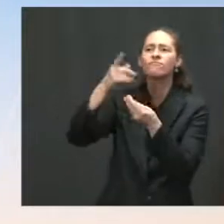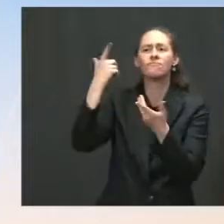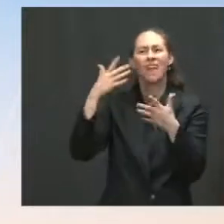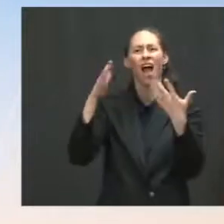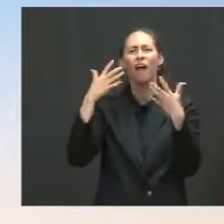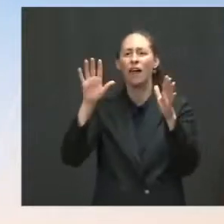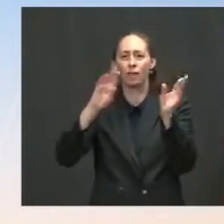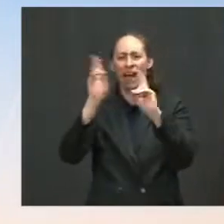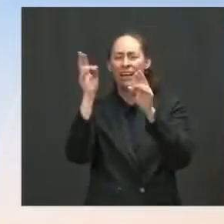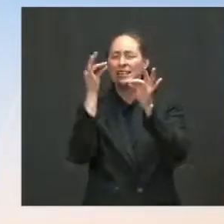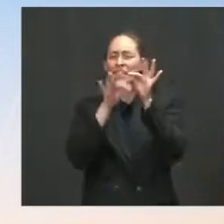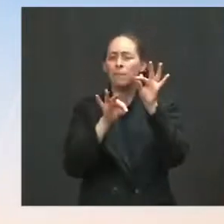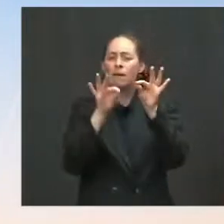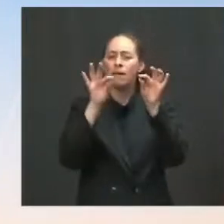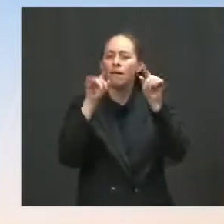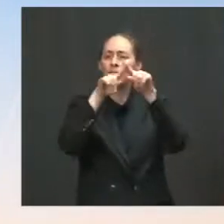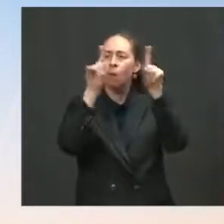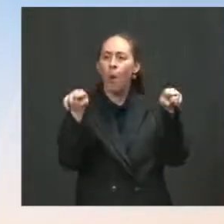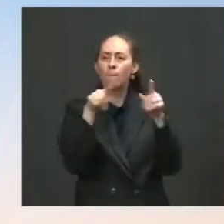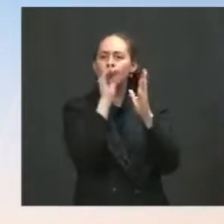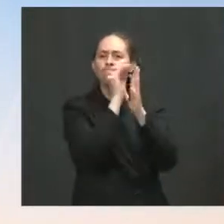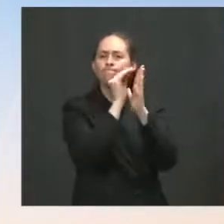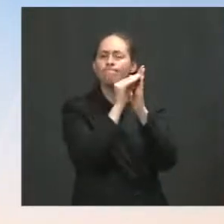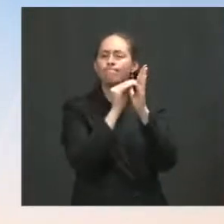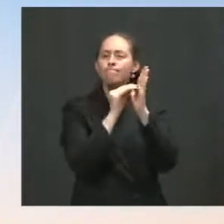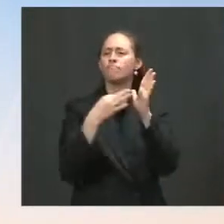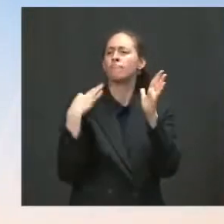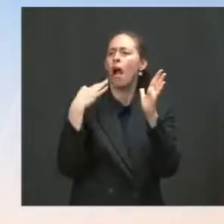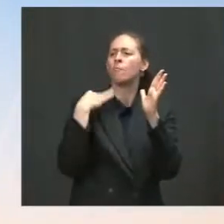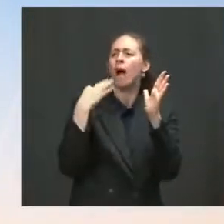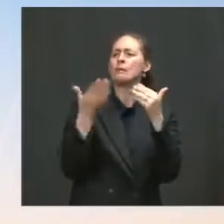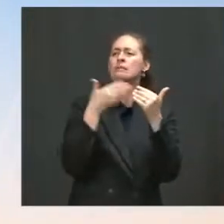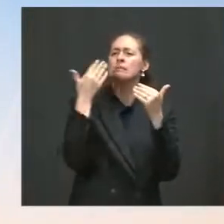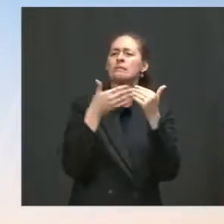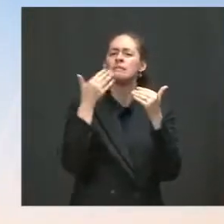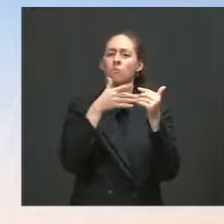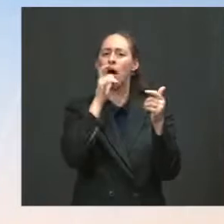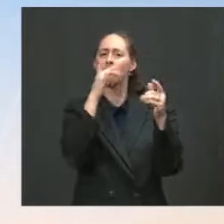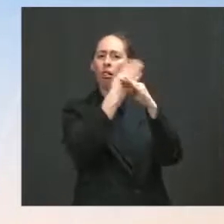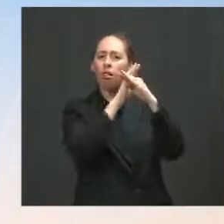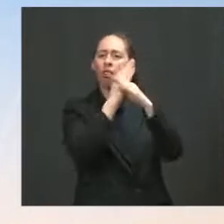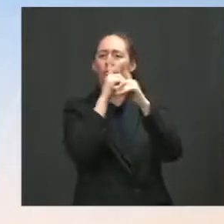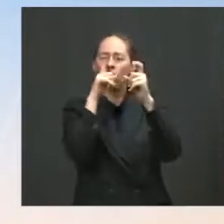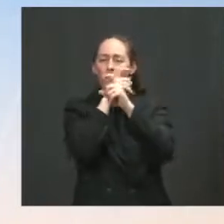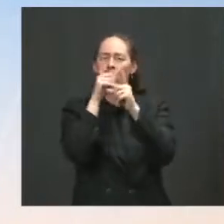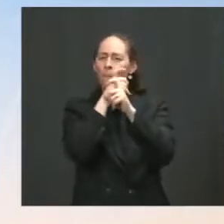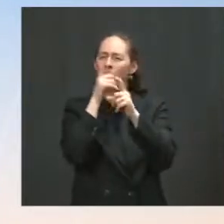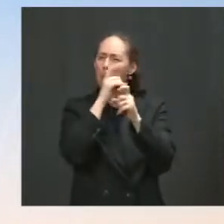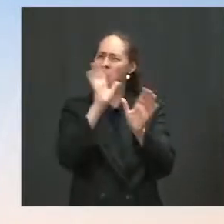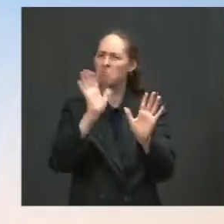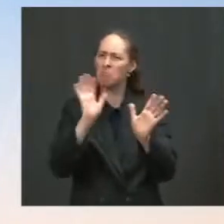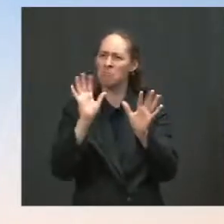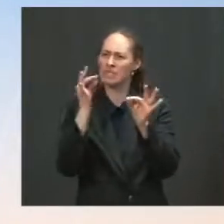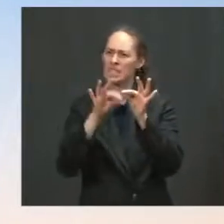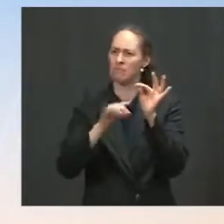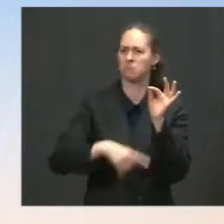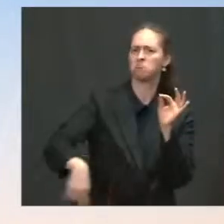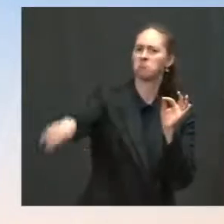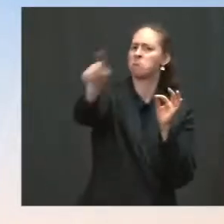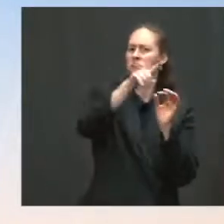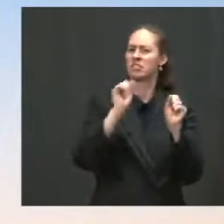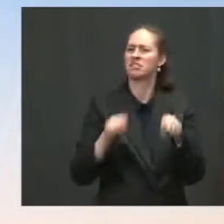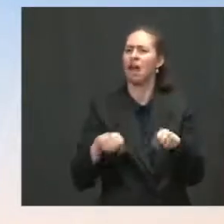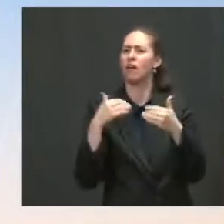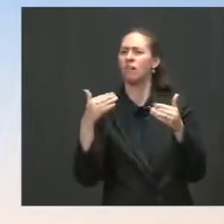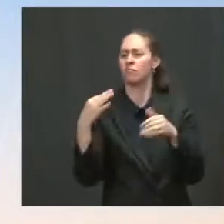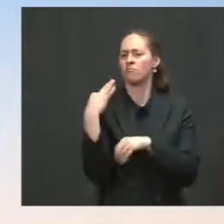that they are to use all resources at their disposal to make sure they're communicating with Americans, that we are making it easy to get this funding out, because that's the overall